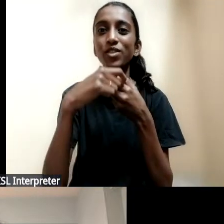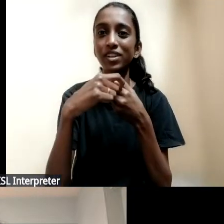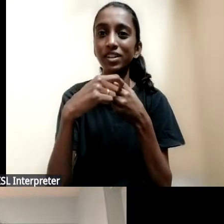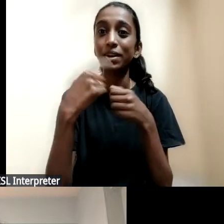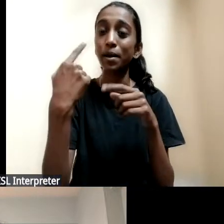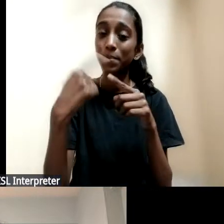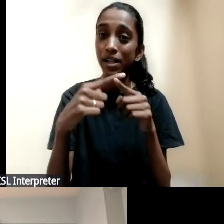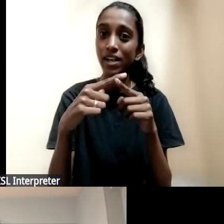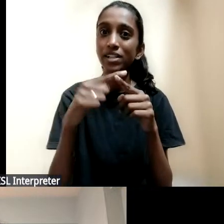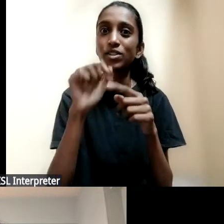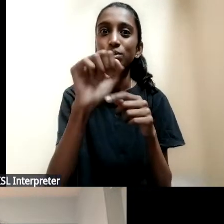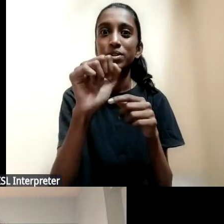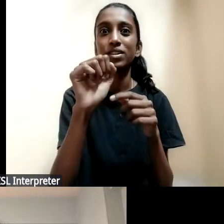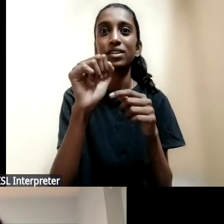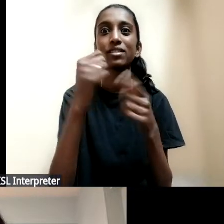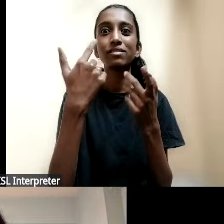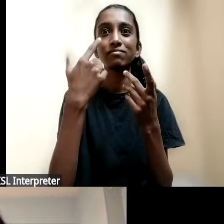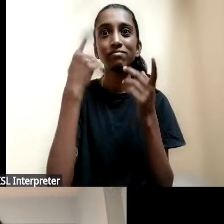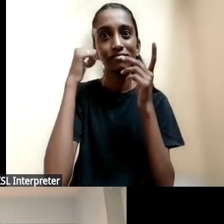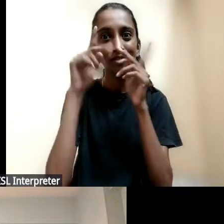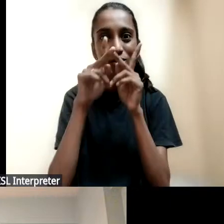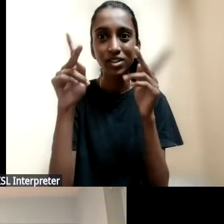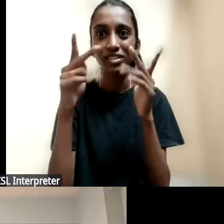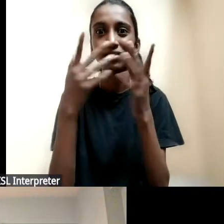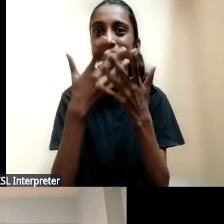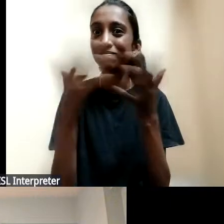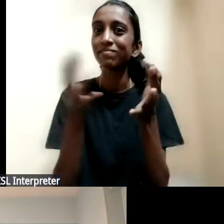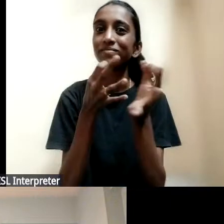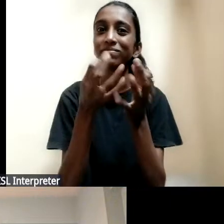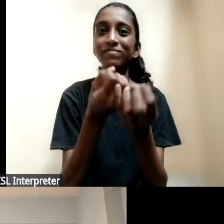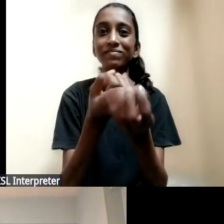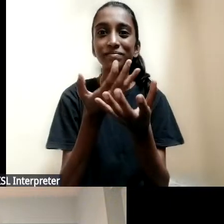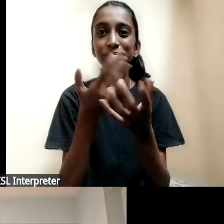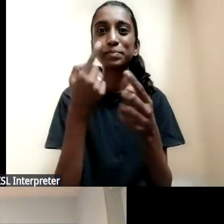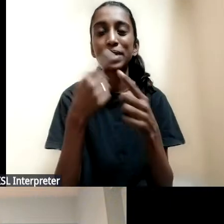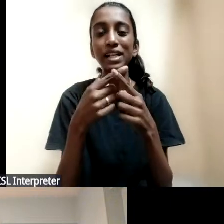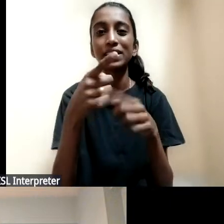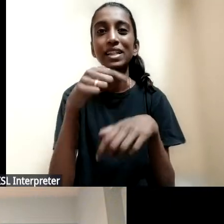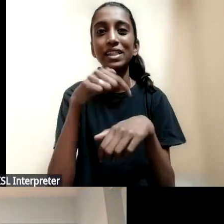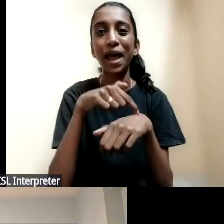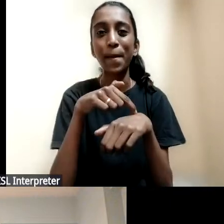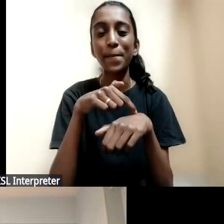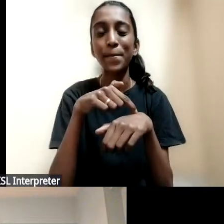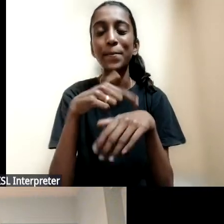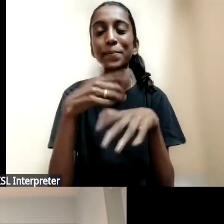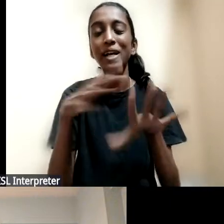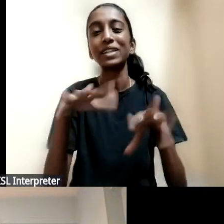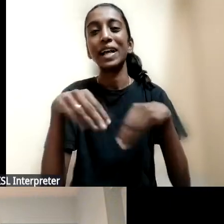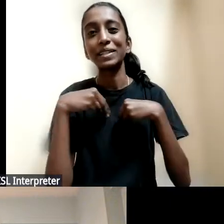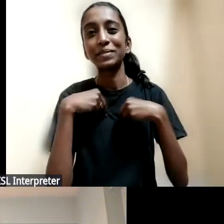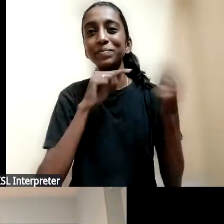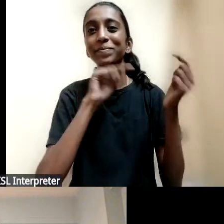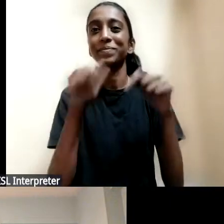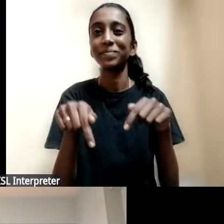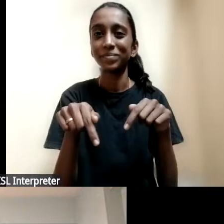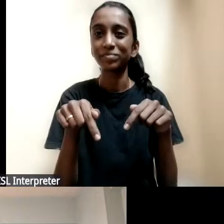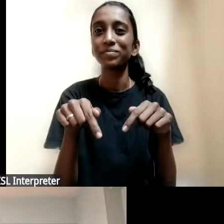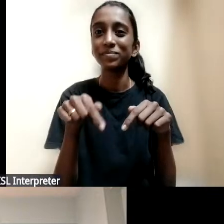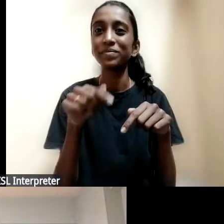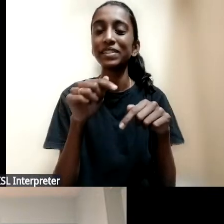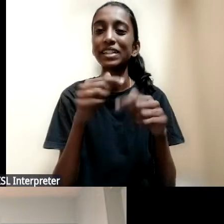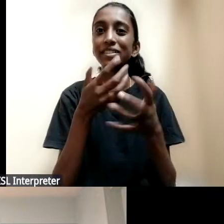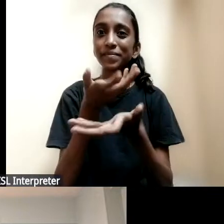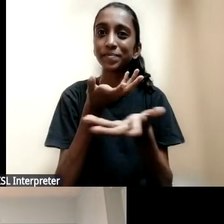sharing your knowledge and for just being so gracious with your time as well. It's been a real pleasure interacting